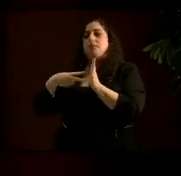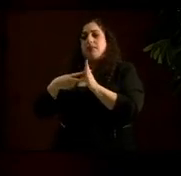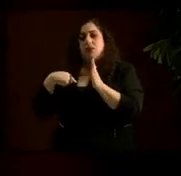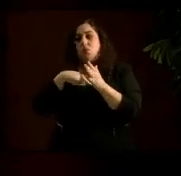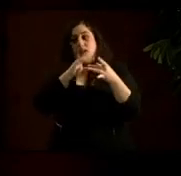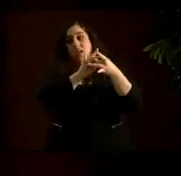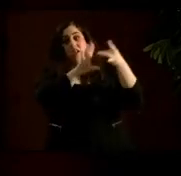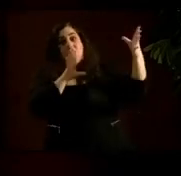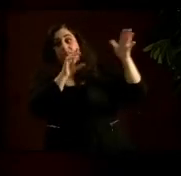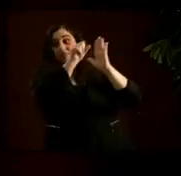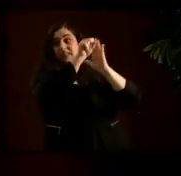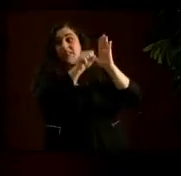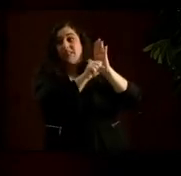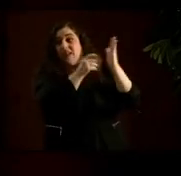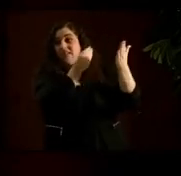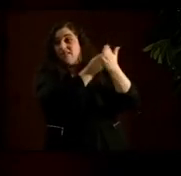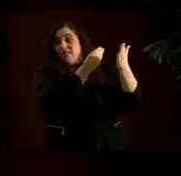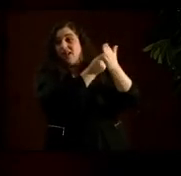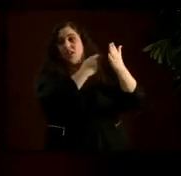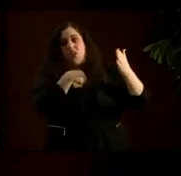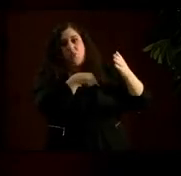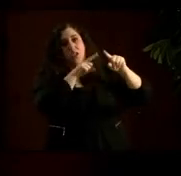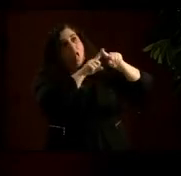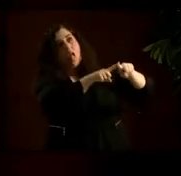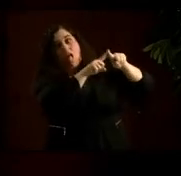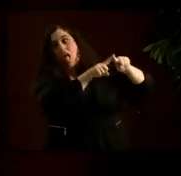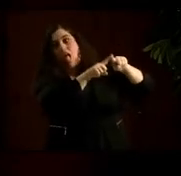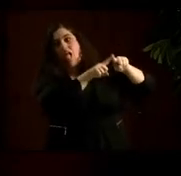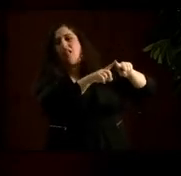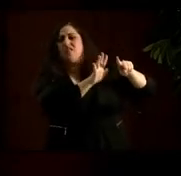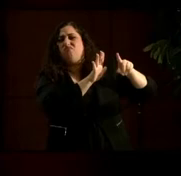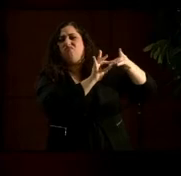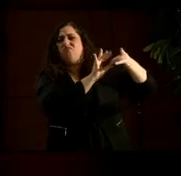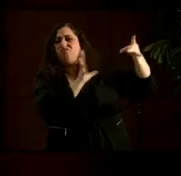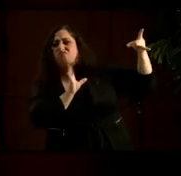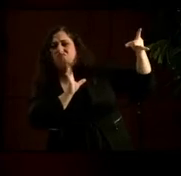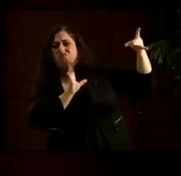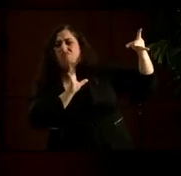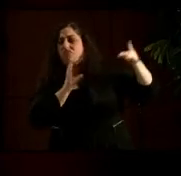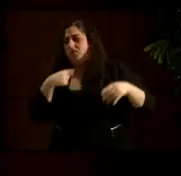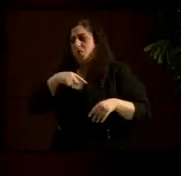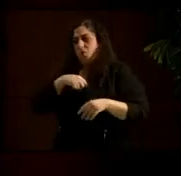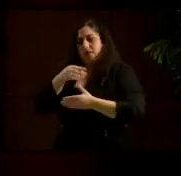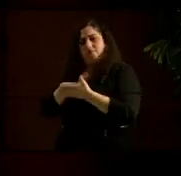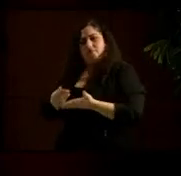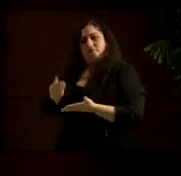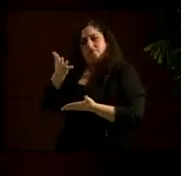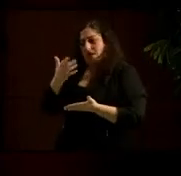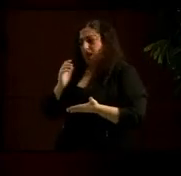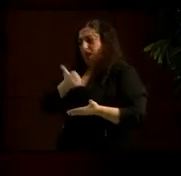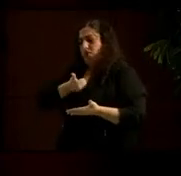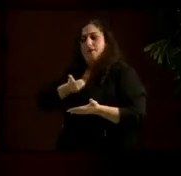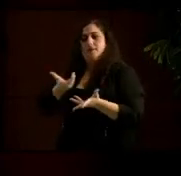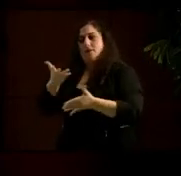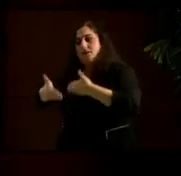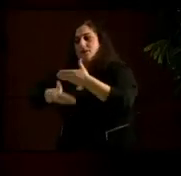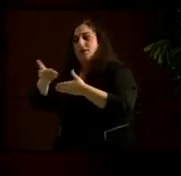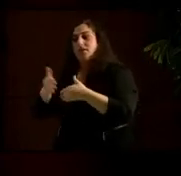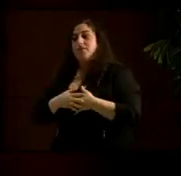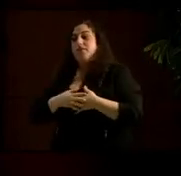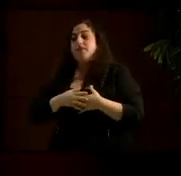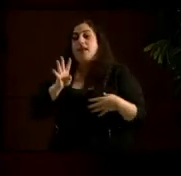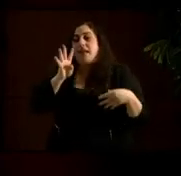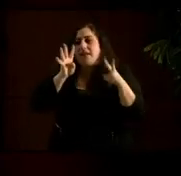the door to a state-of-the-art mixed-use campus expansion. To innovation, new housing, more students,